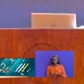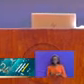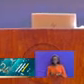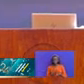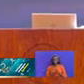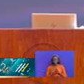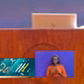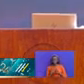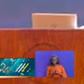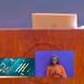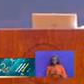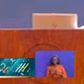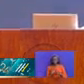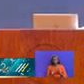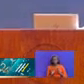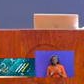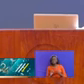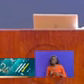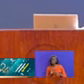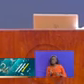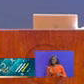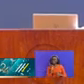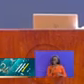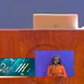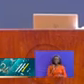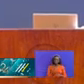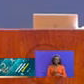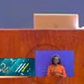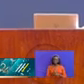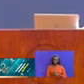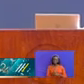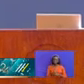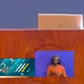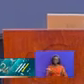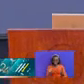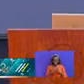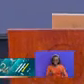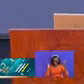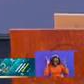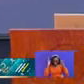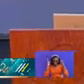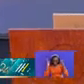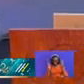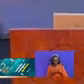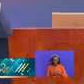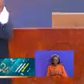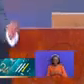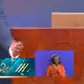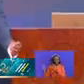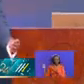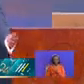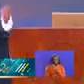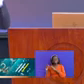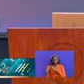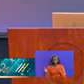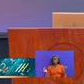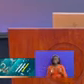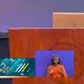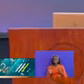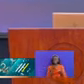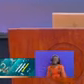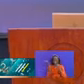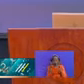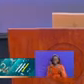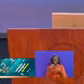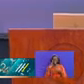say because the general a of AK Bishop JB they never served God for blessings they